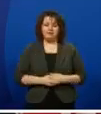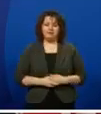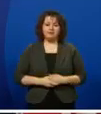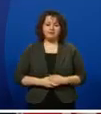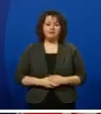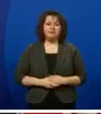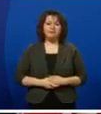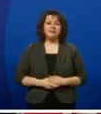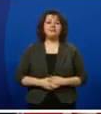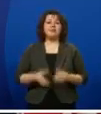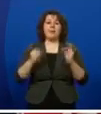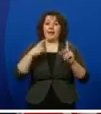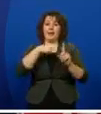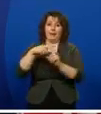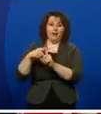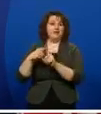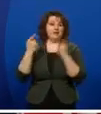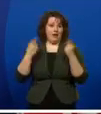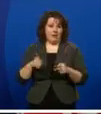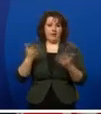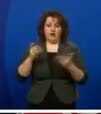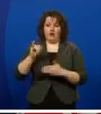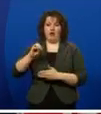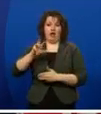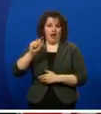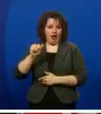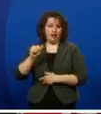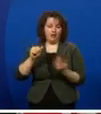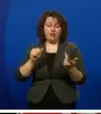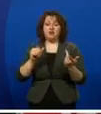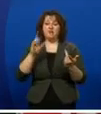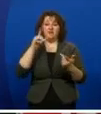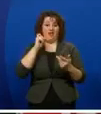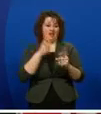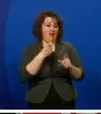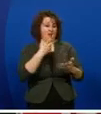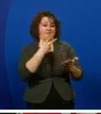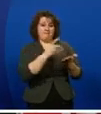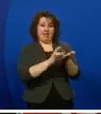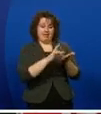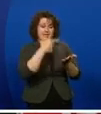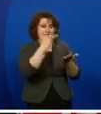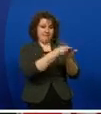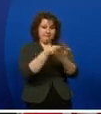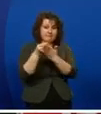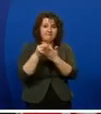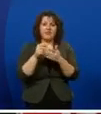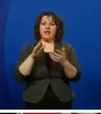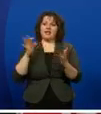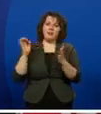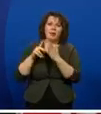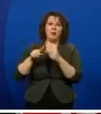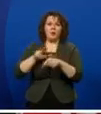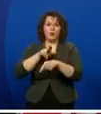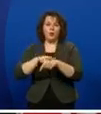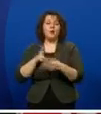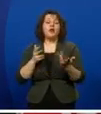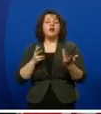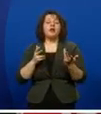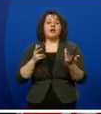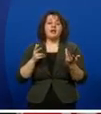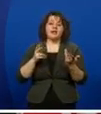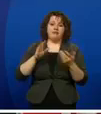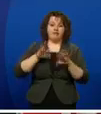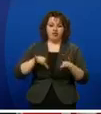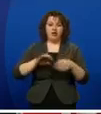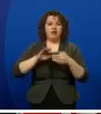are a lot of good things happening in Iowa, from our progress with vaccination to getting back to business as usual and resolving issues like